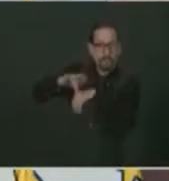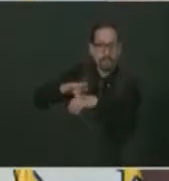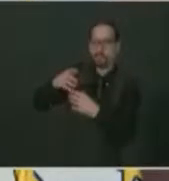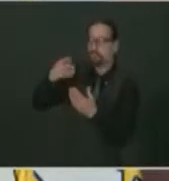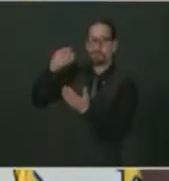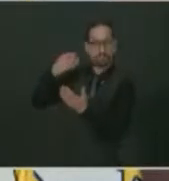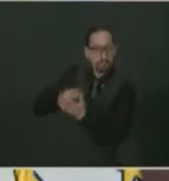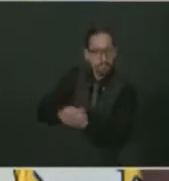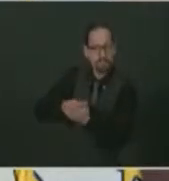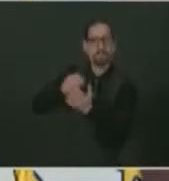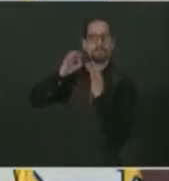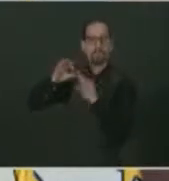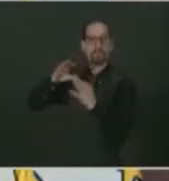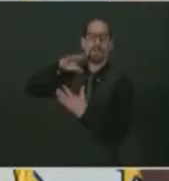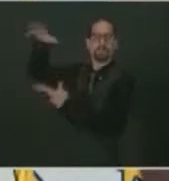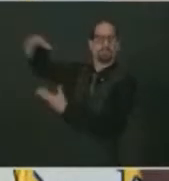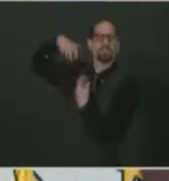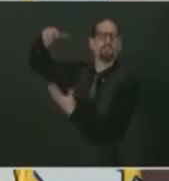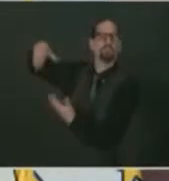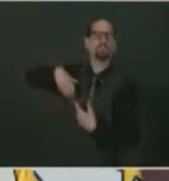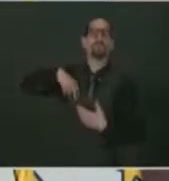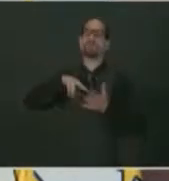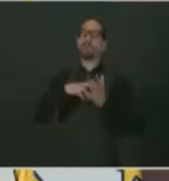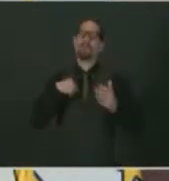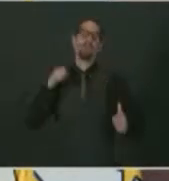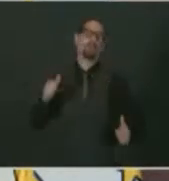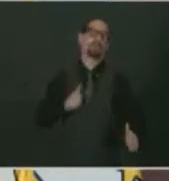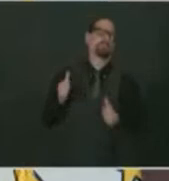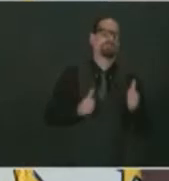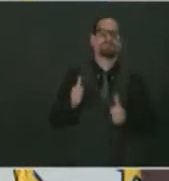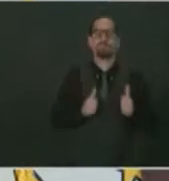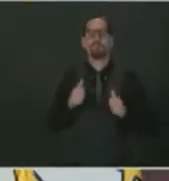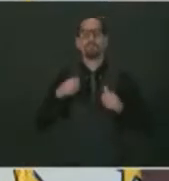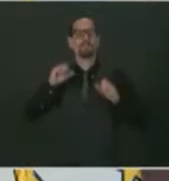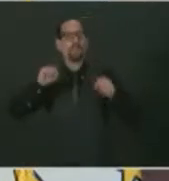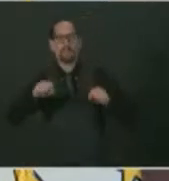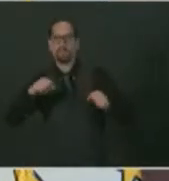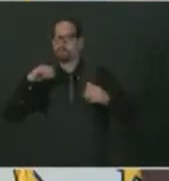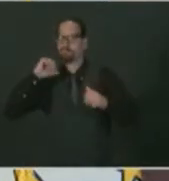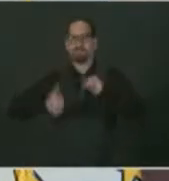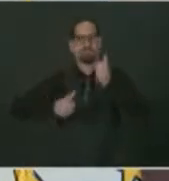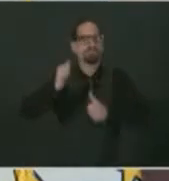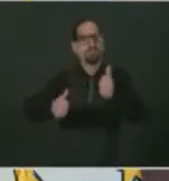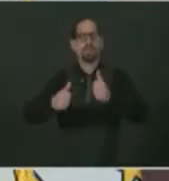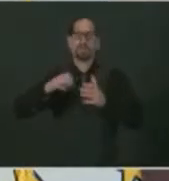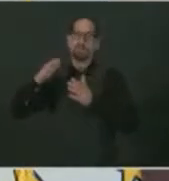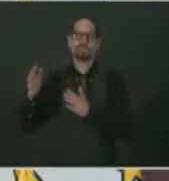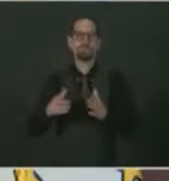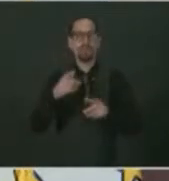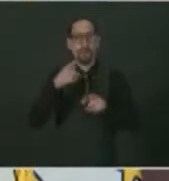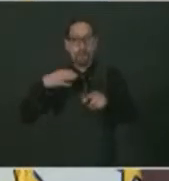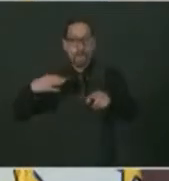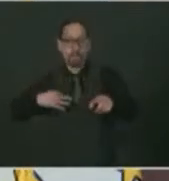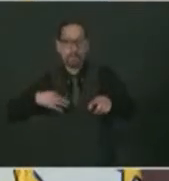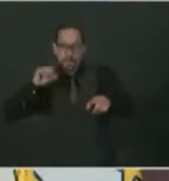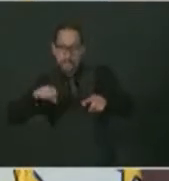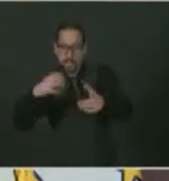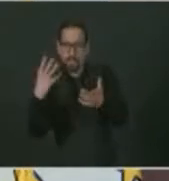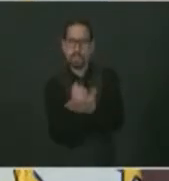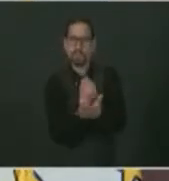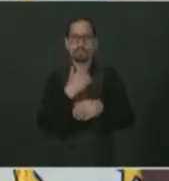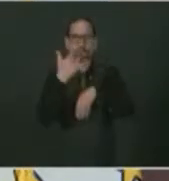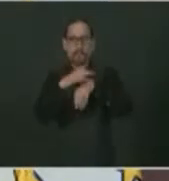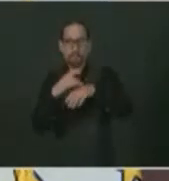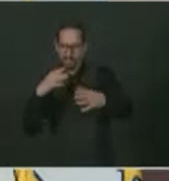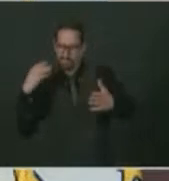more aggressive with our eligibility timeline. As we shared last week, all Rhode Island adults will be eligible to make